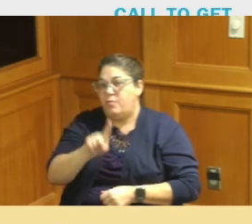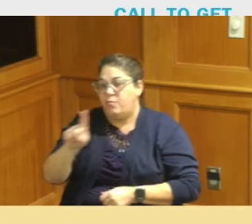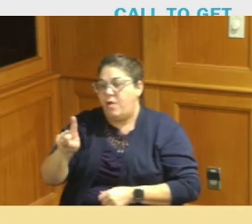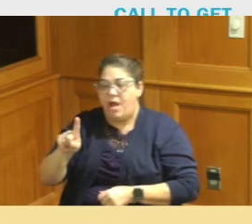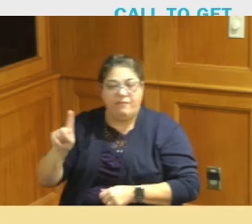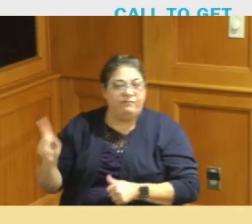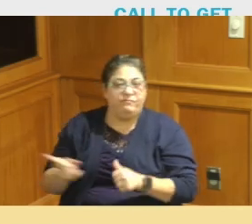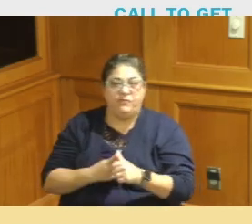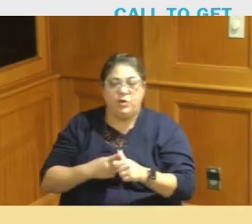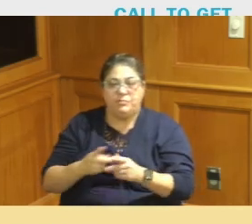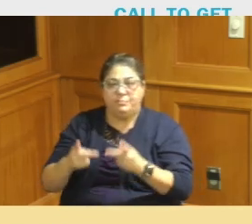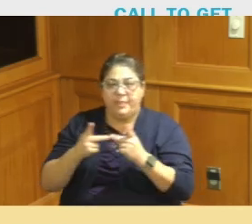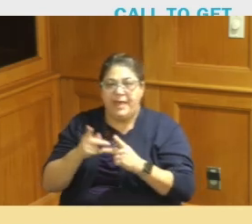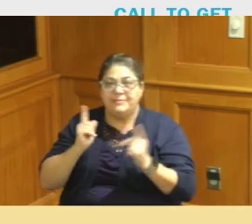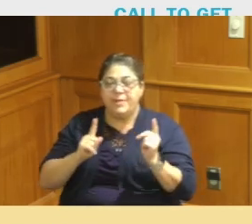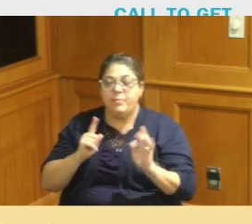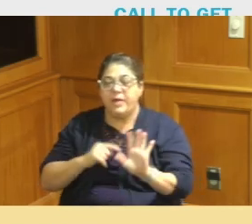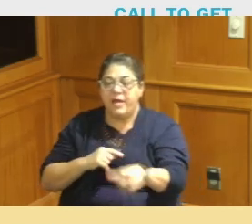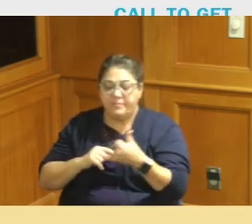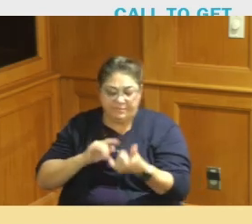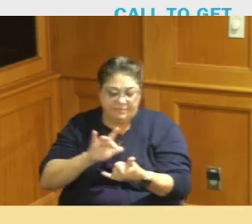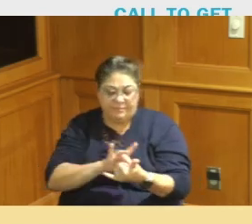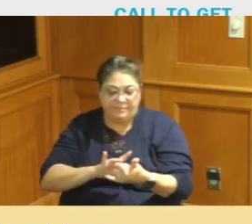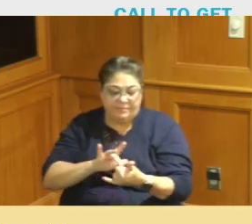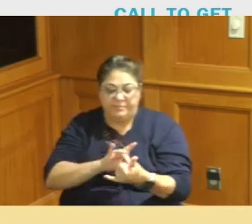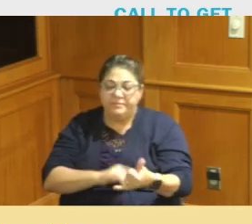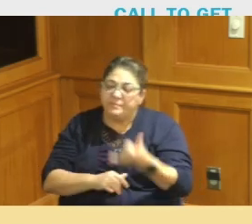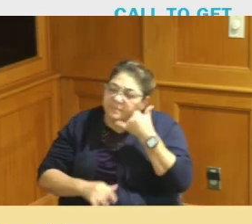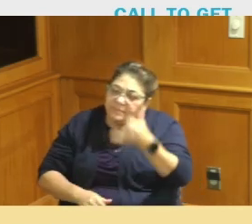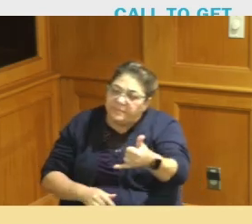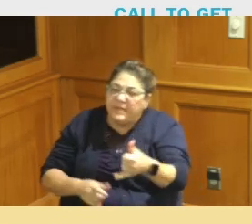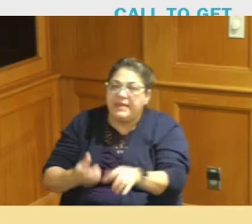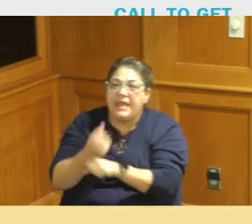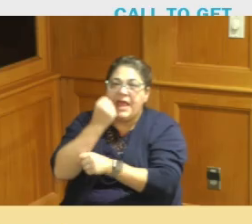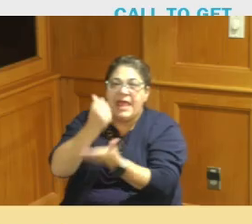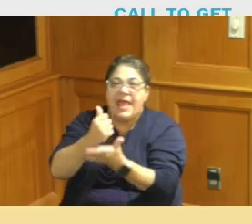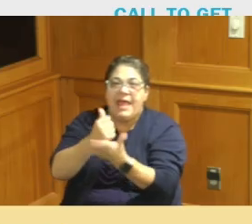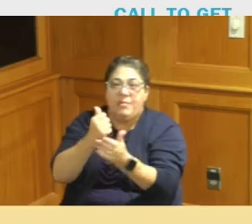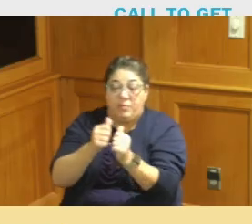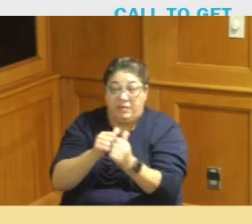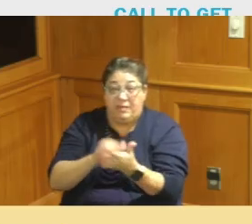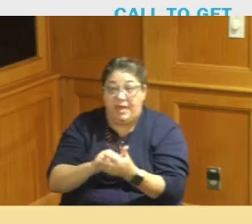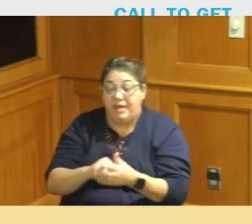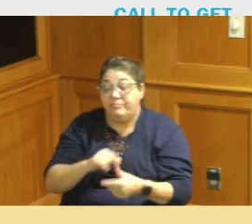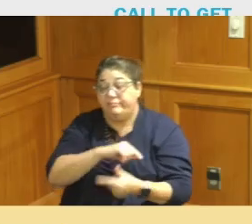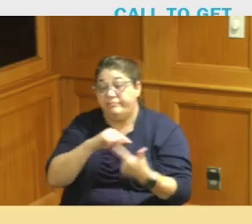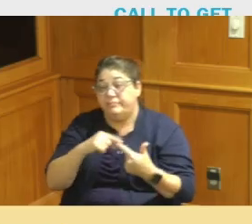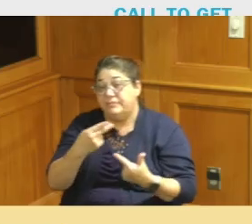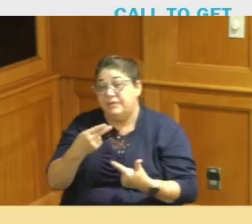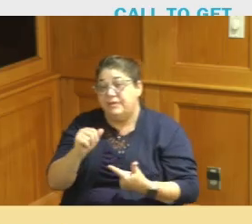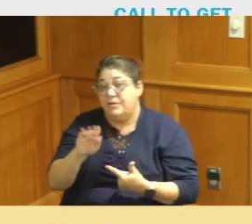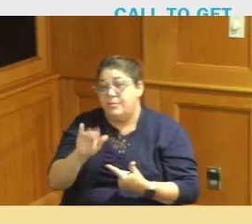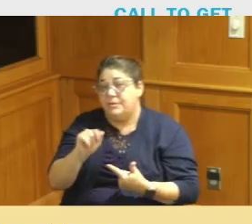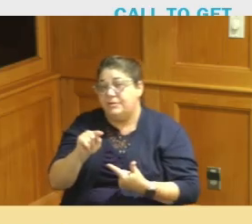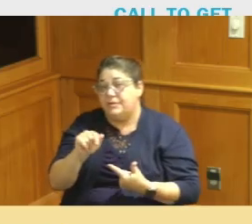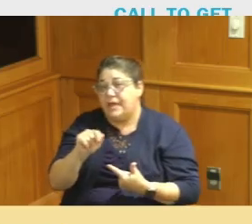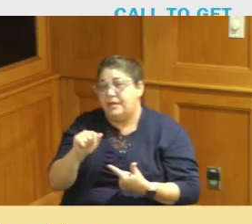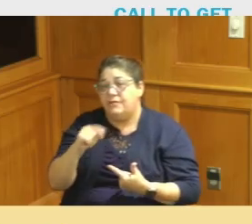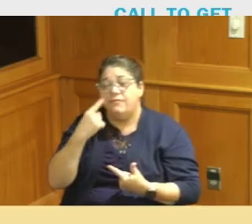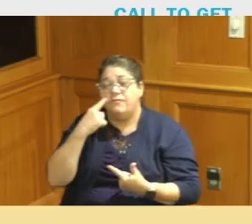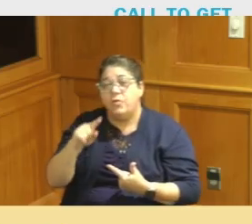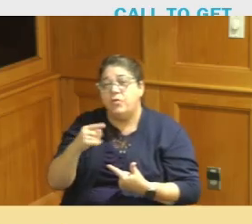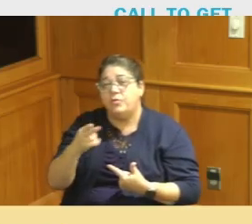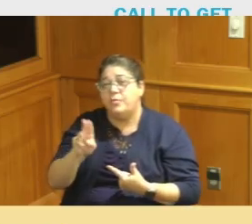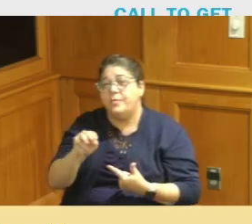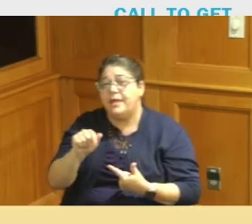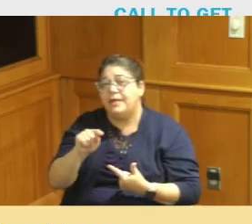entry point for homeowners, so thank you to United Way for jumping in on this. Habitat for Humanity, again, providing construction